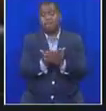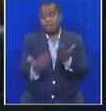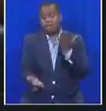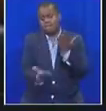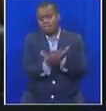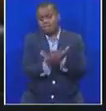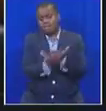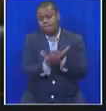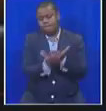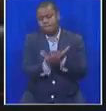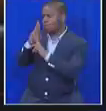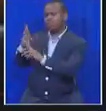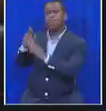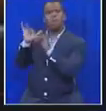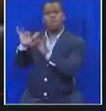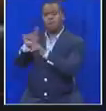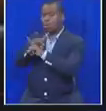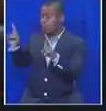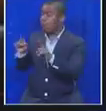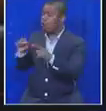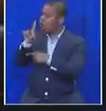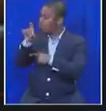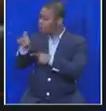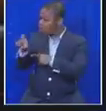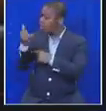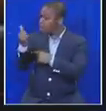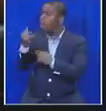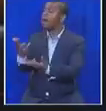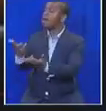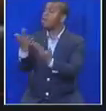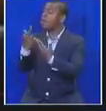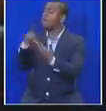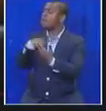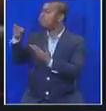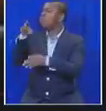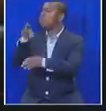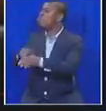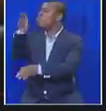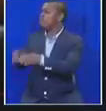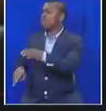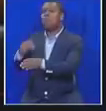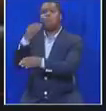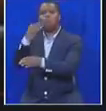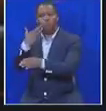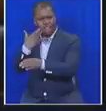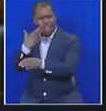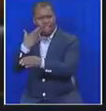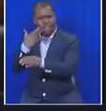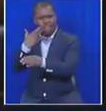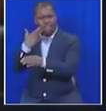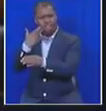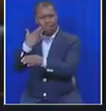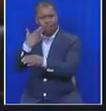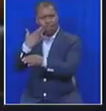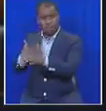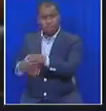substantive motion. The question he must answer is, when is he resigning as president of our